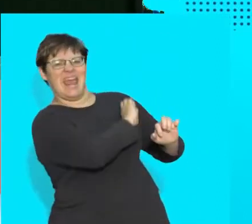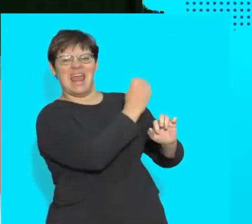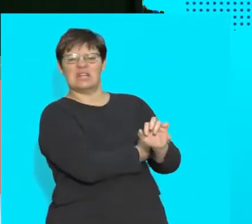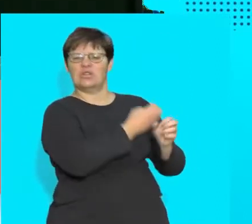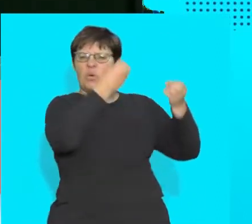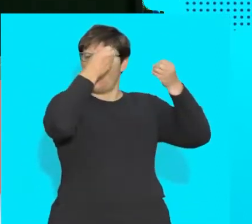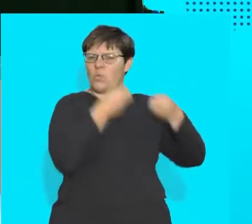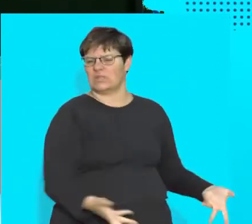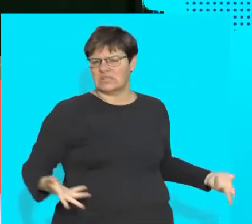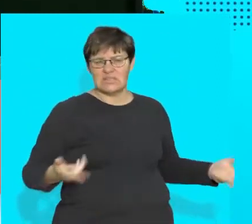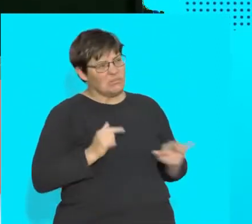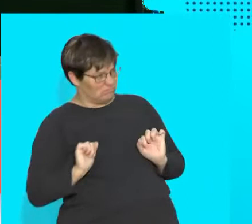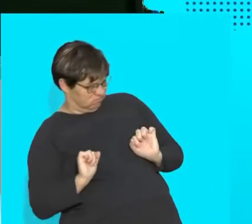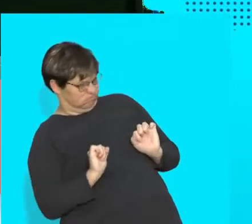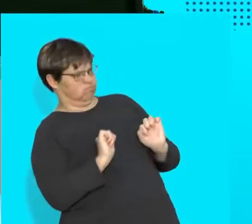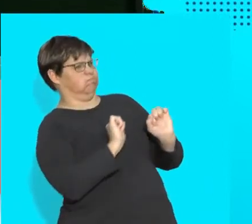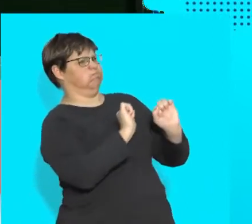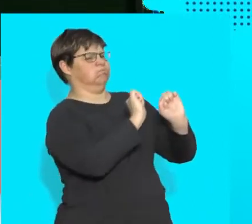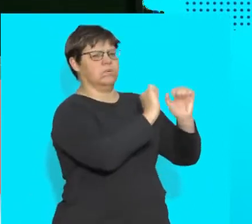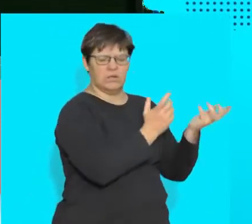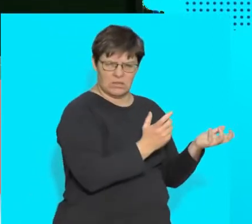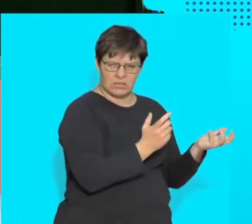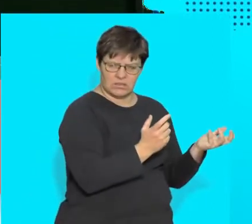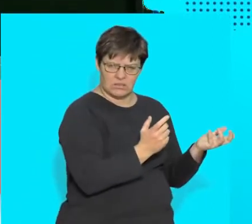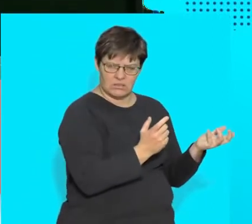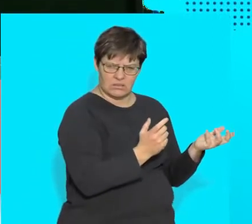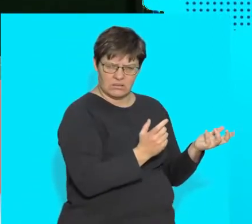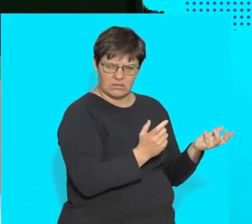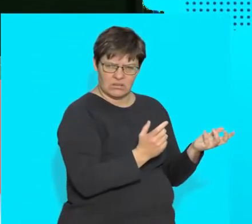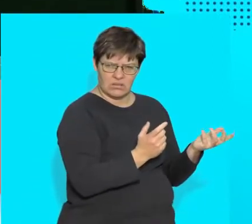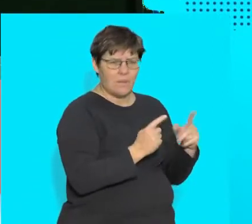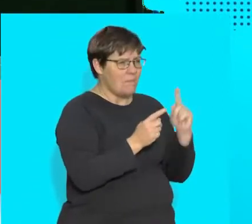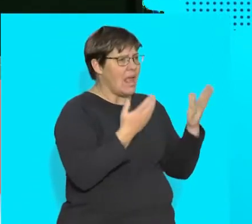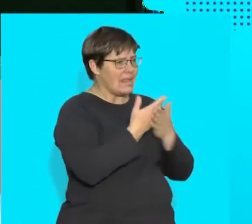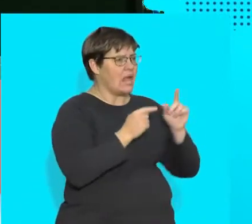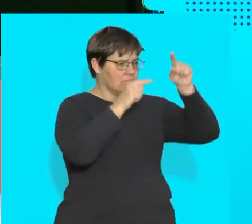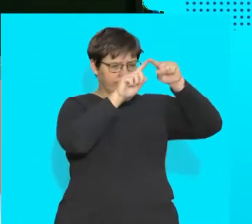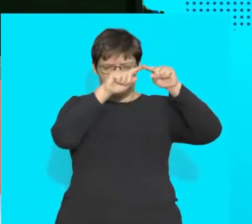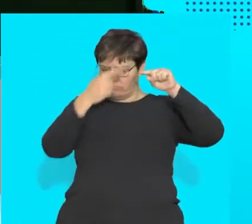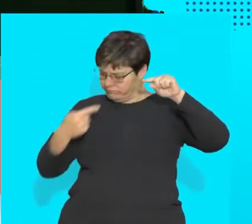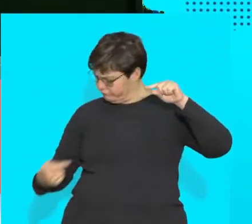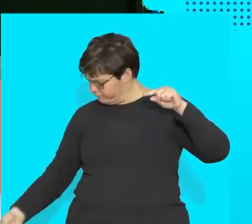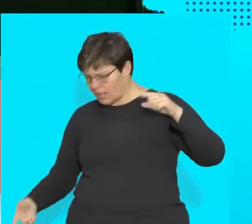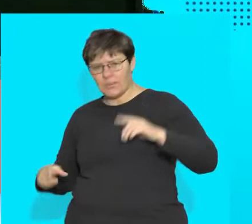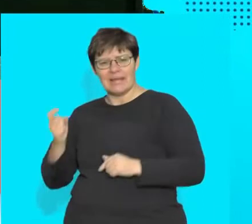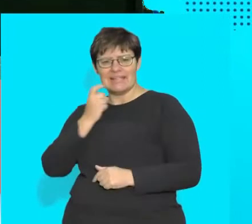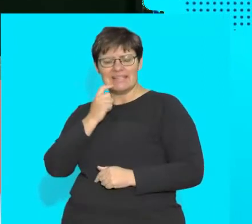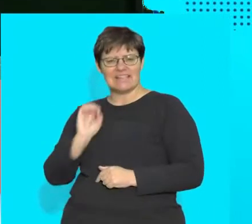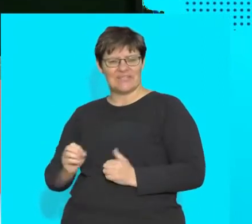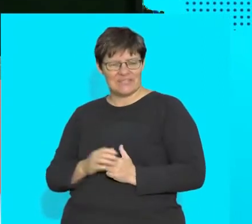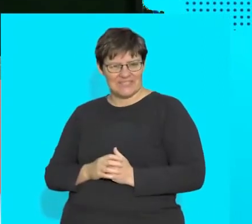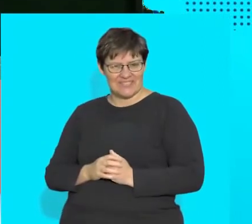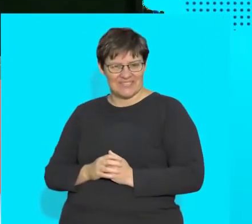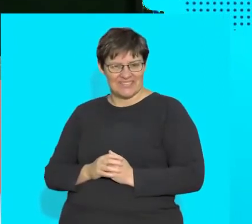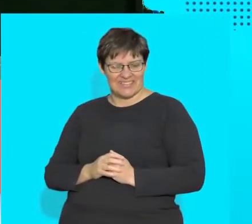on doing something that's going to be energy expenditure when I can do things the easier way? Remember,